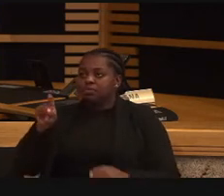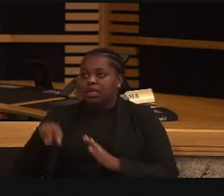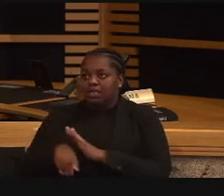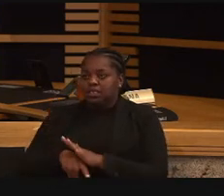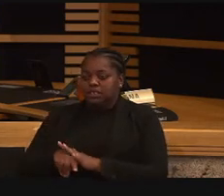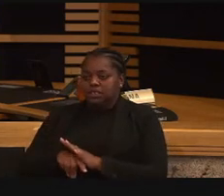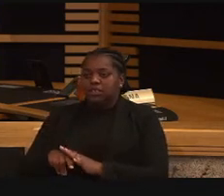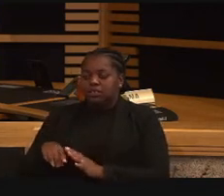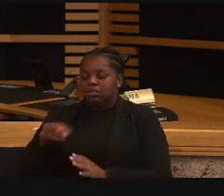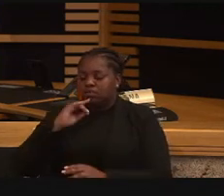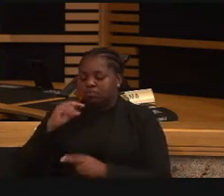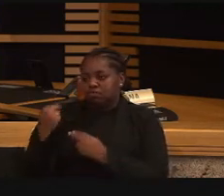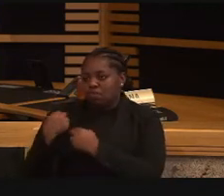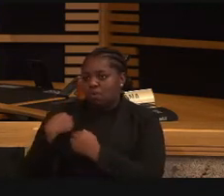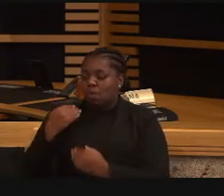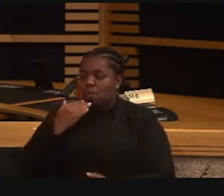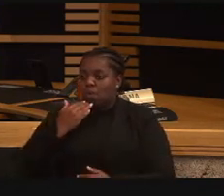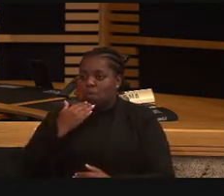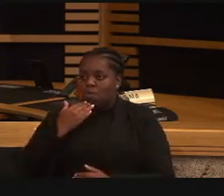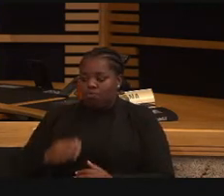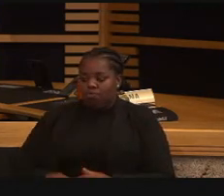Mr.